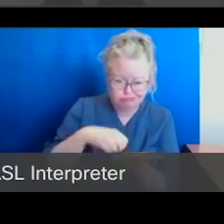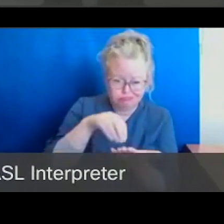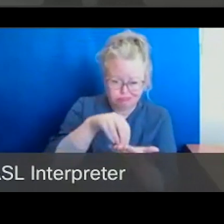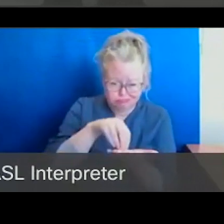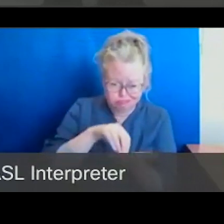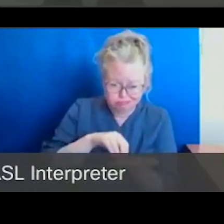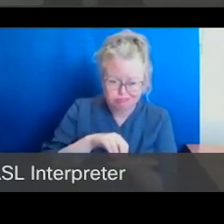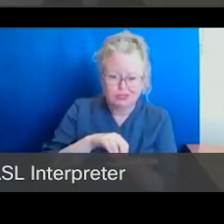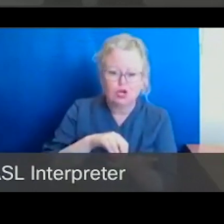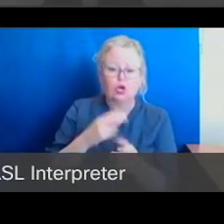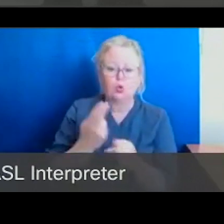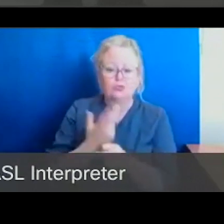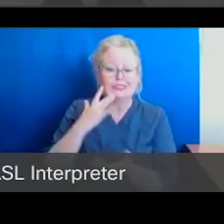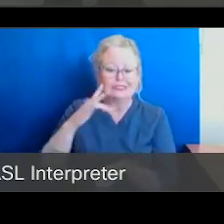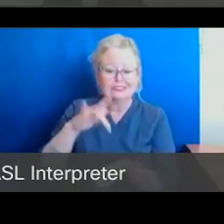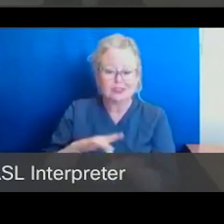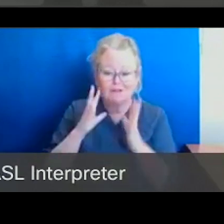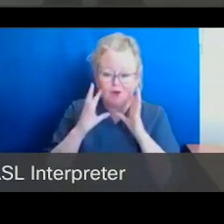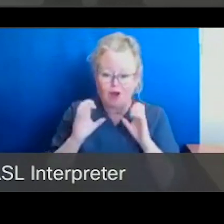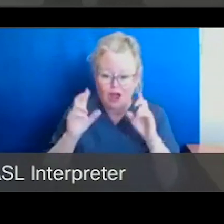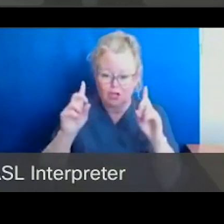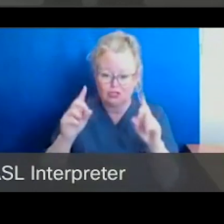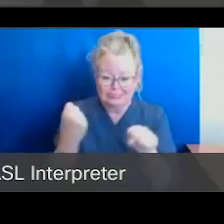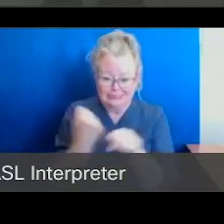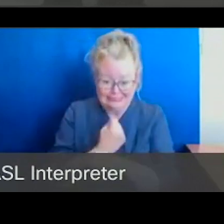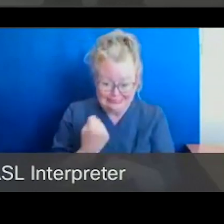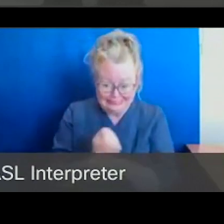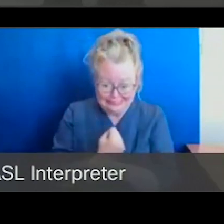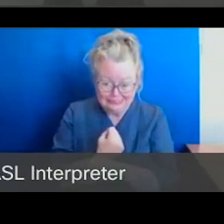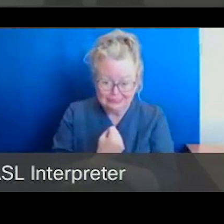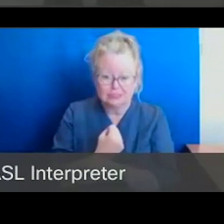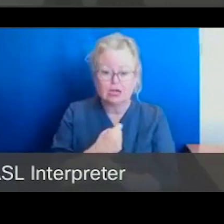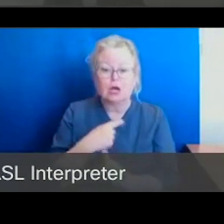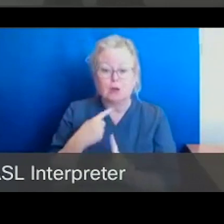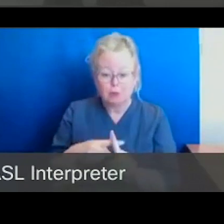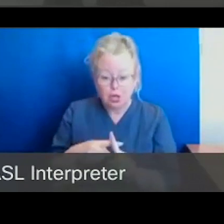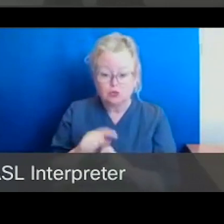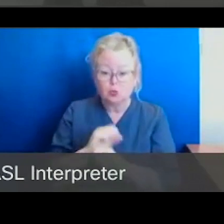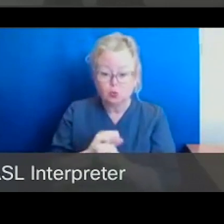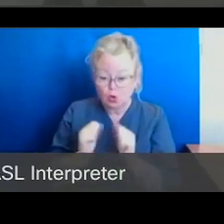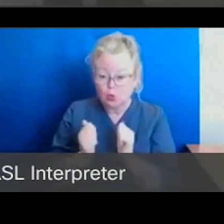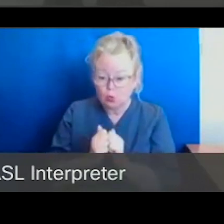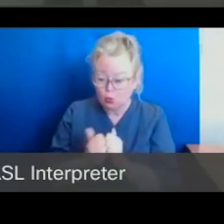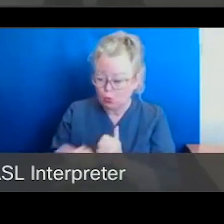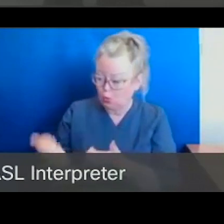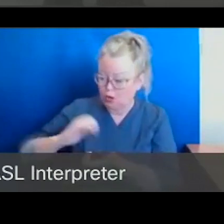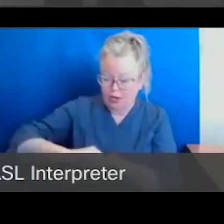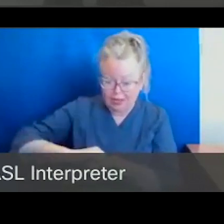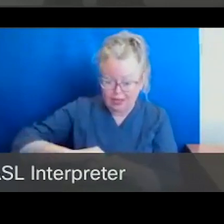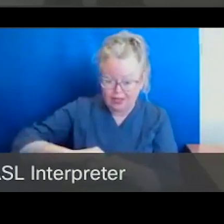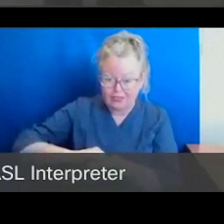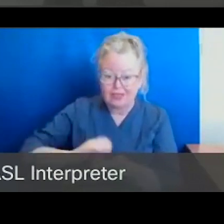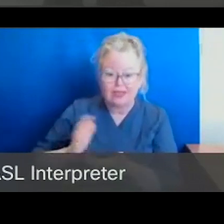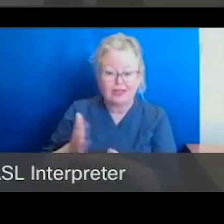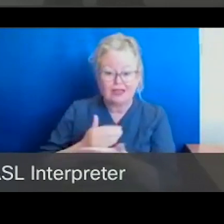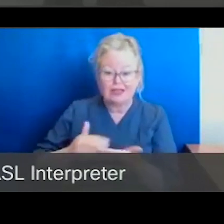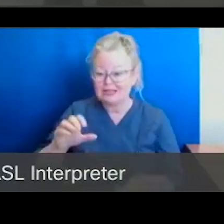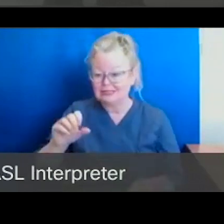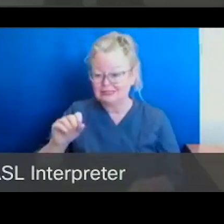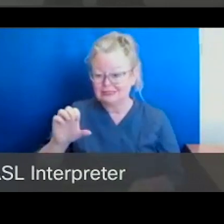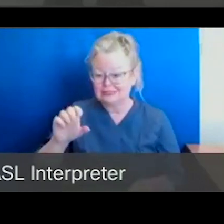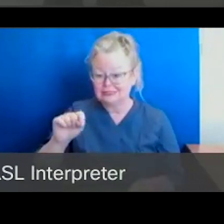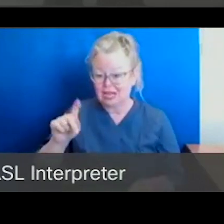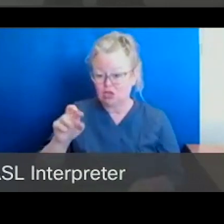National Center for Education Statistics, and in collaboration now with the National Center for Education